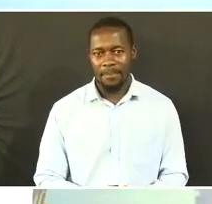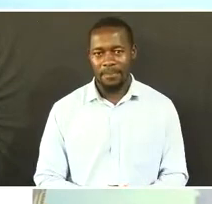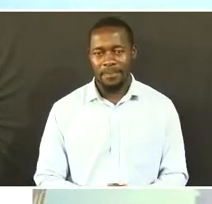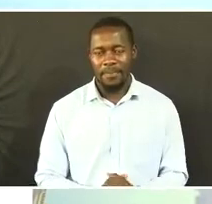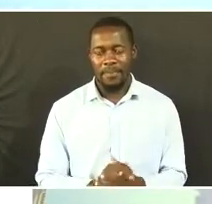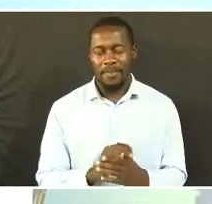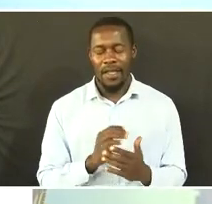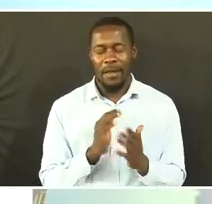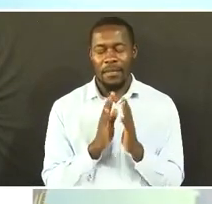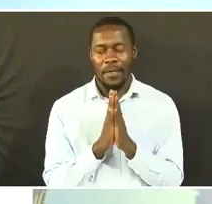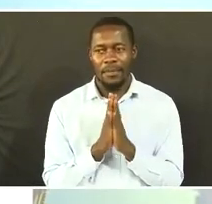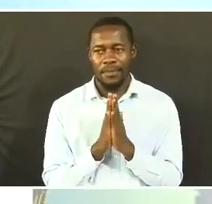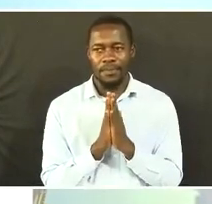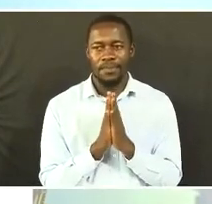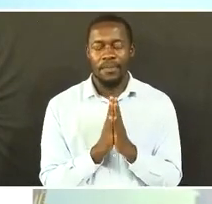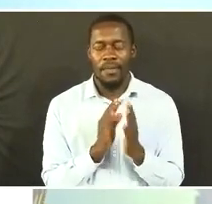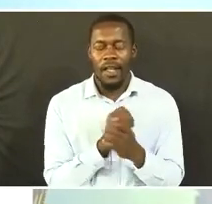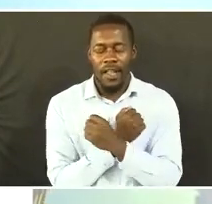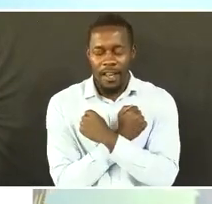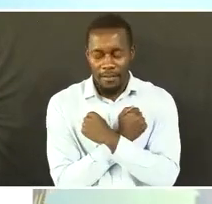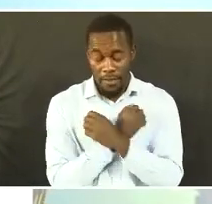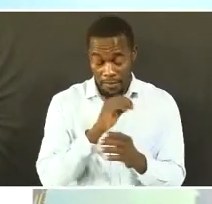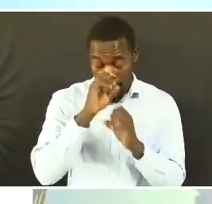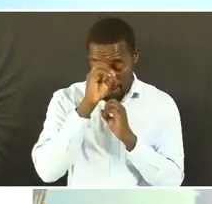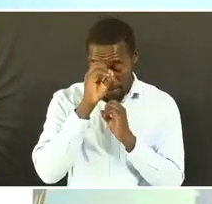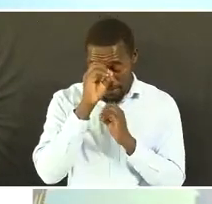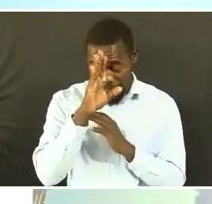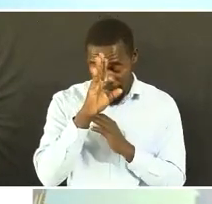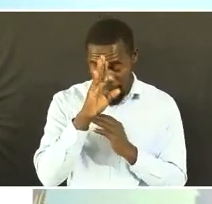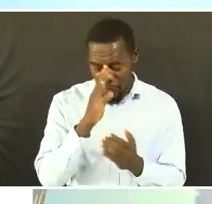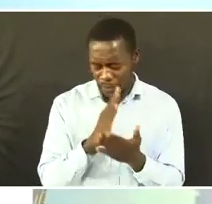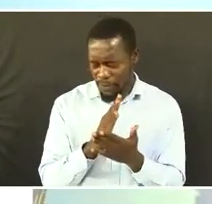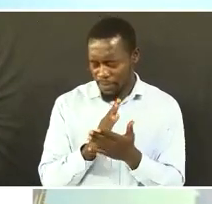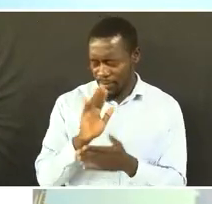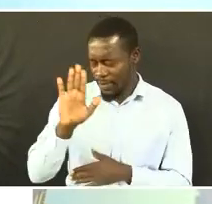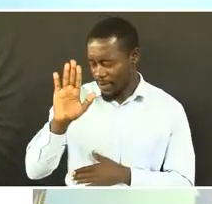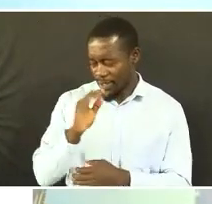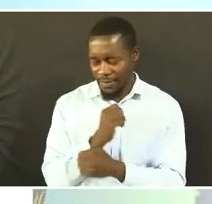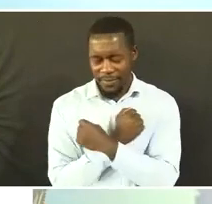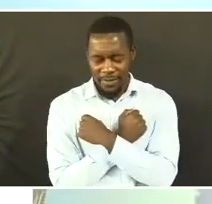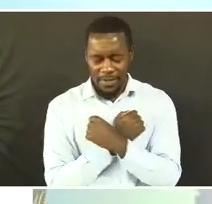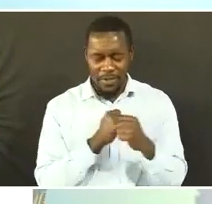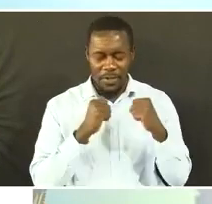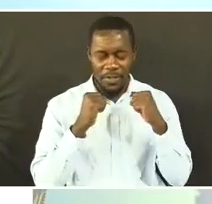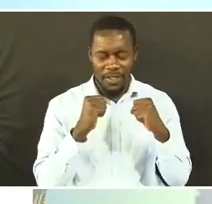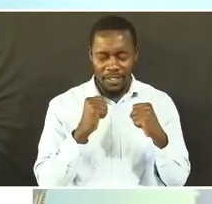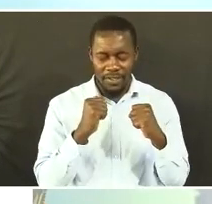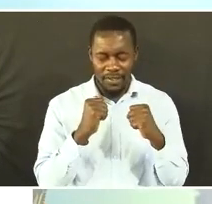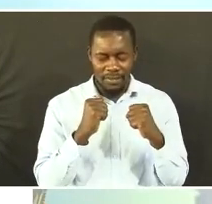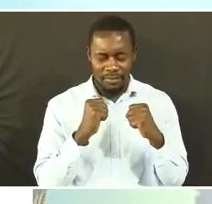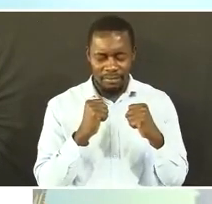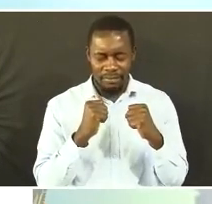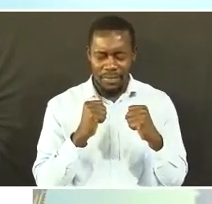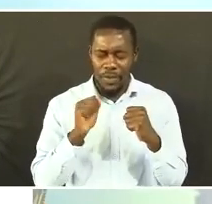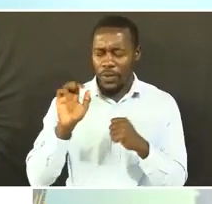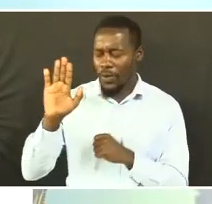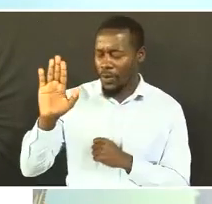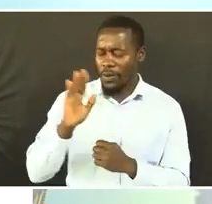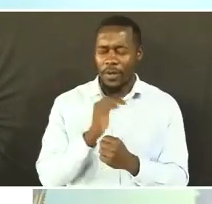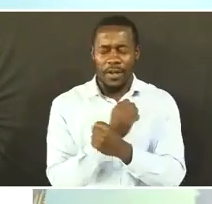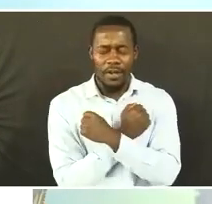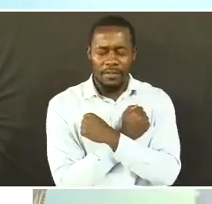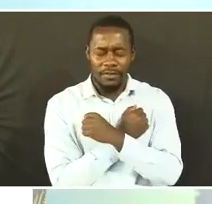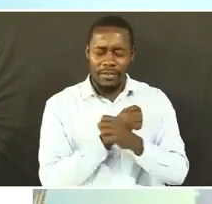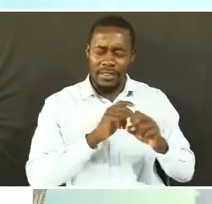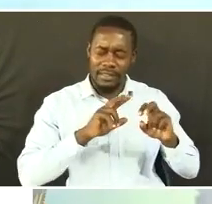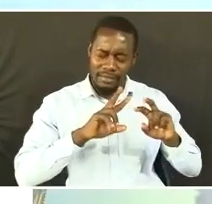Our loving Father, that wondrous love that sought us, that